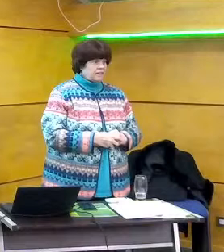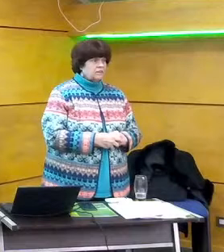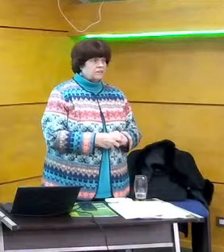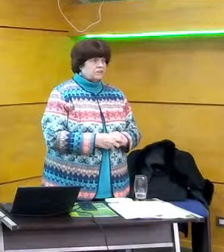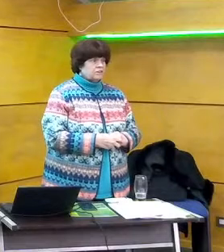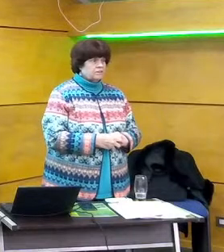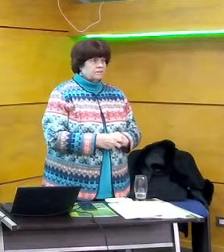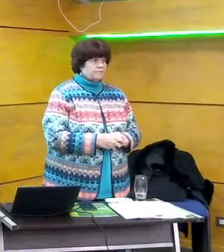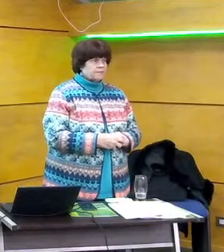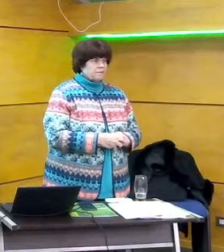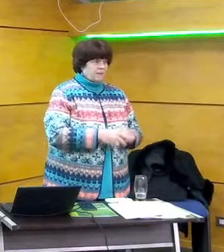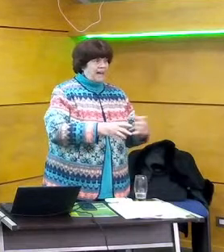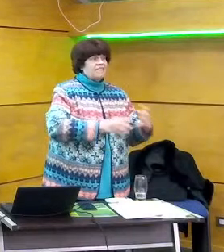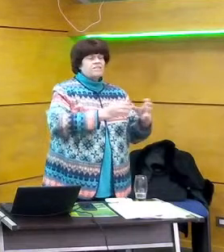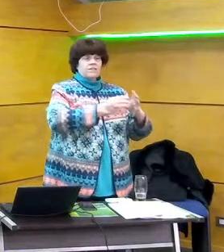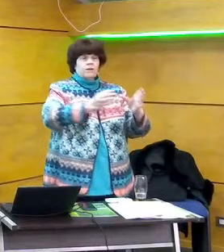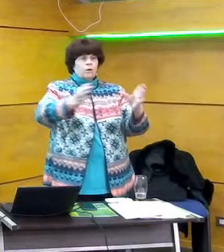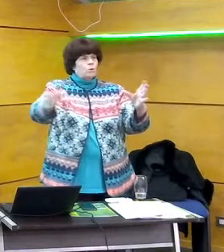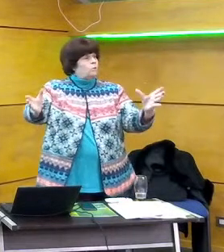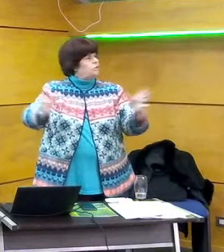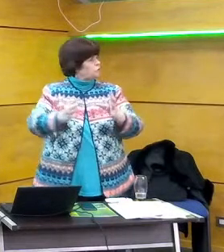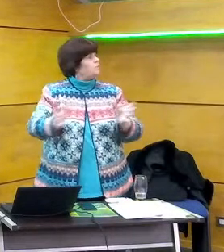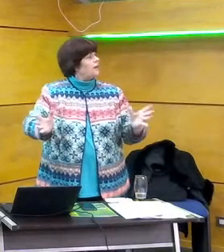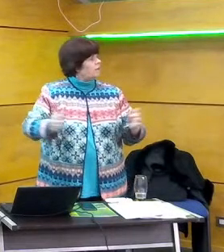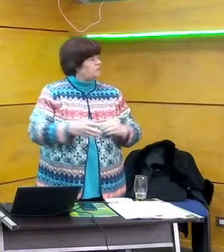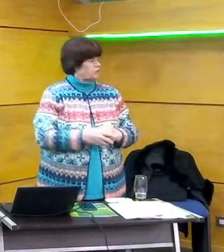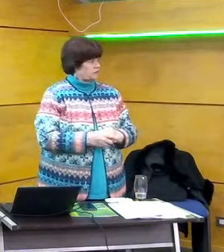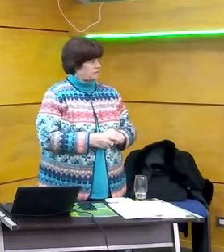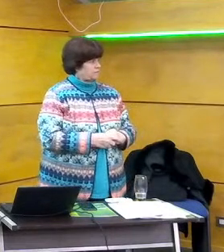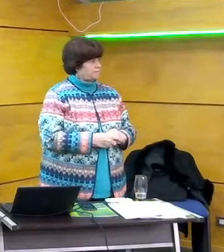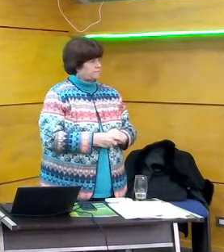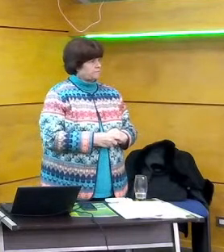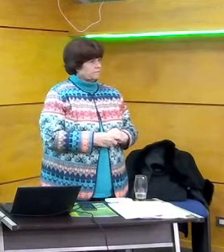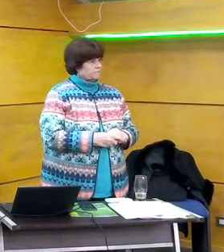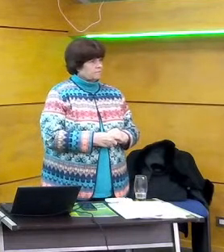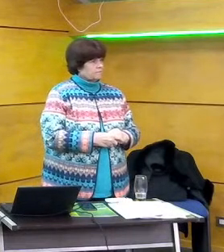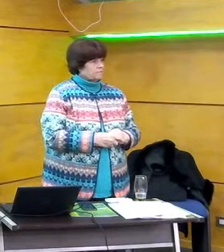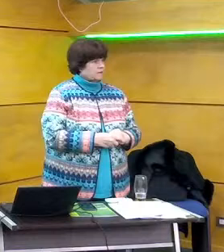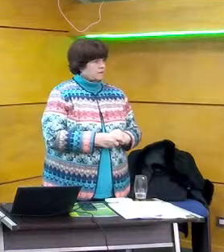know English past their own terminology.